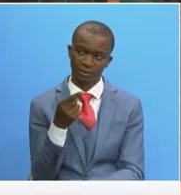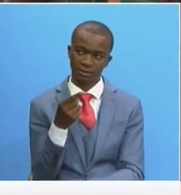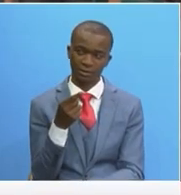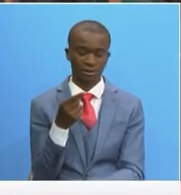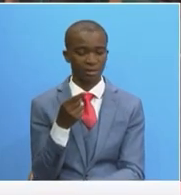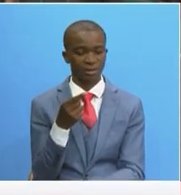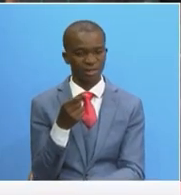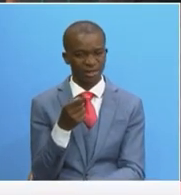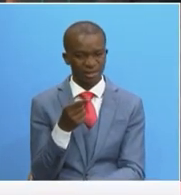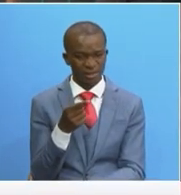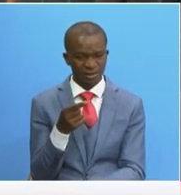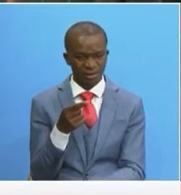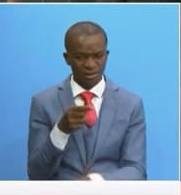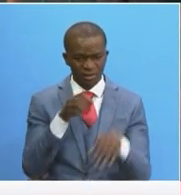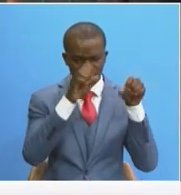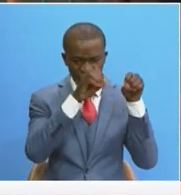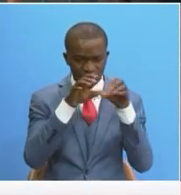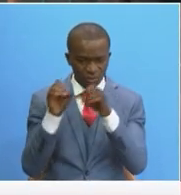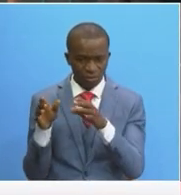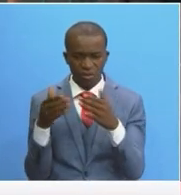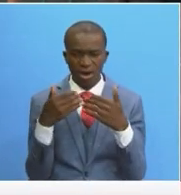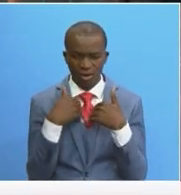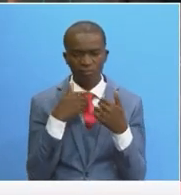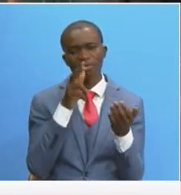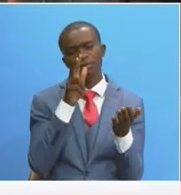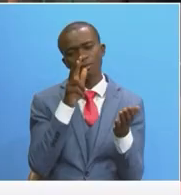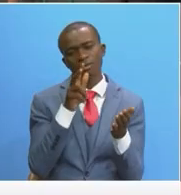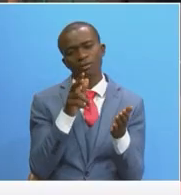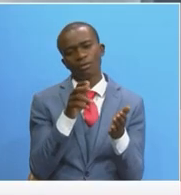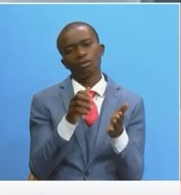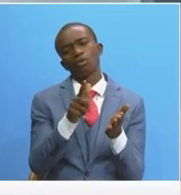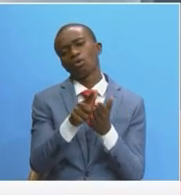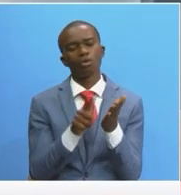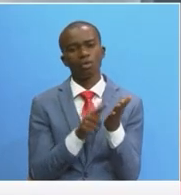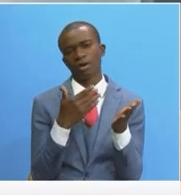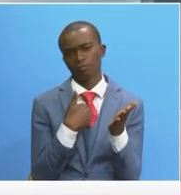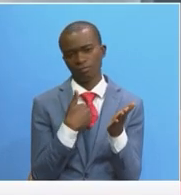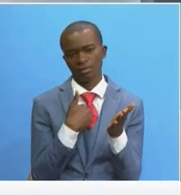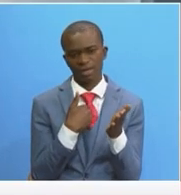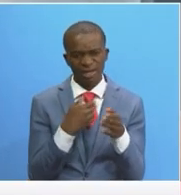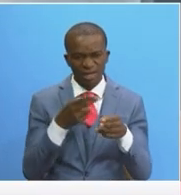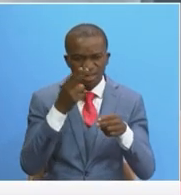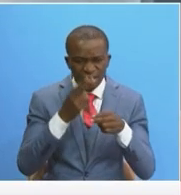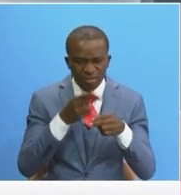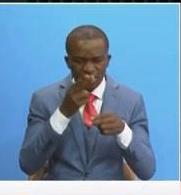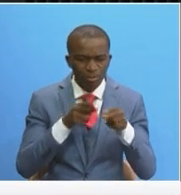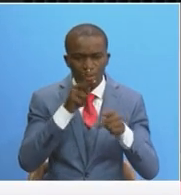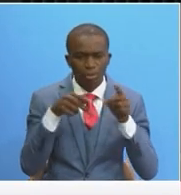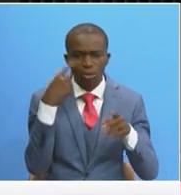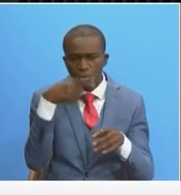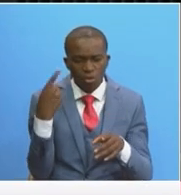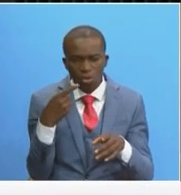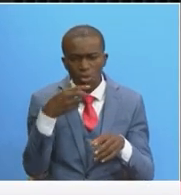Whistleblowers Act. We will not disclose the names. Let people come forward, because a lot of public